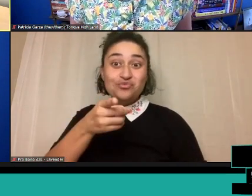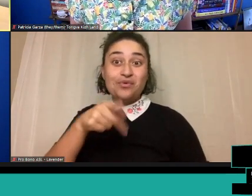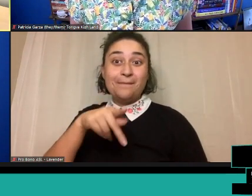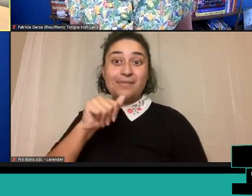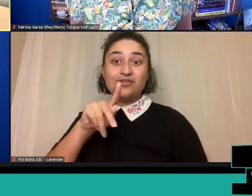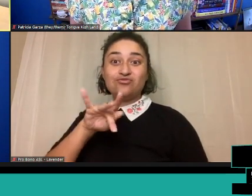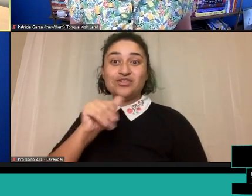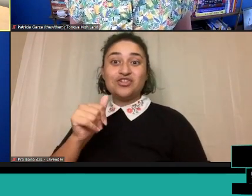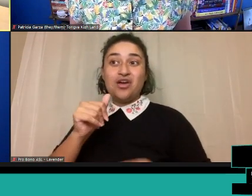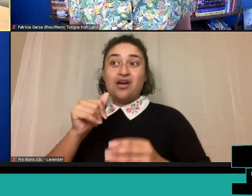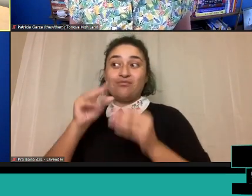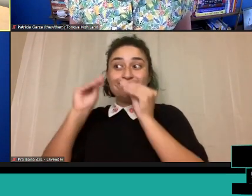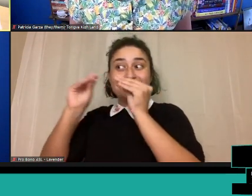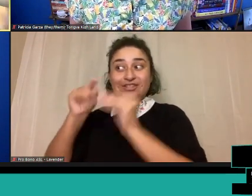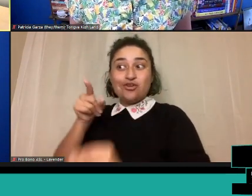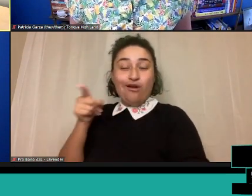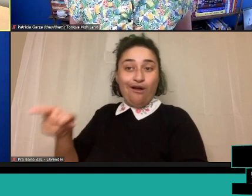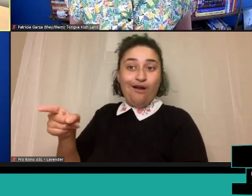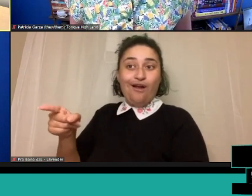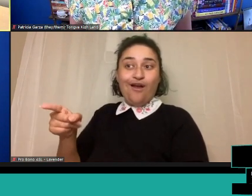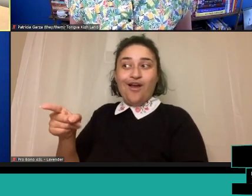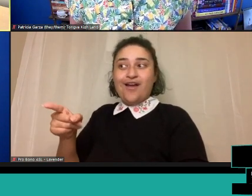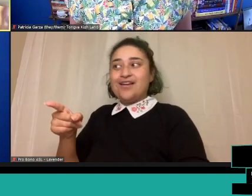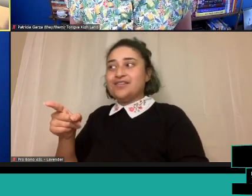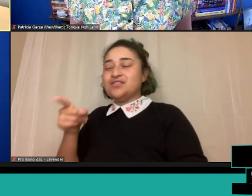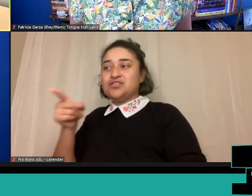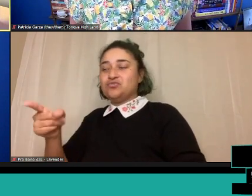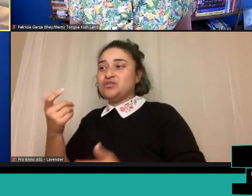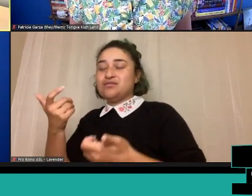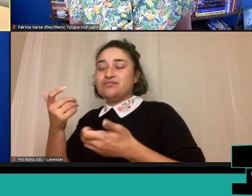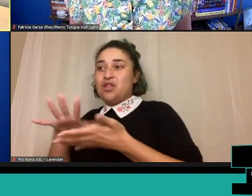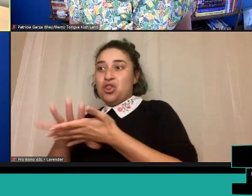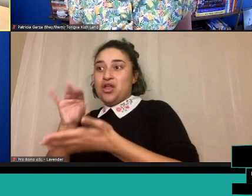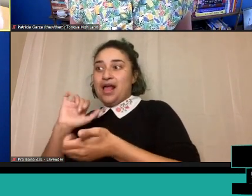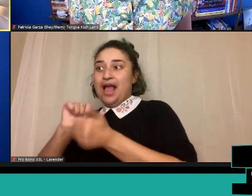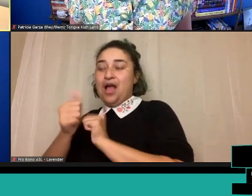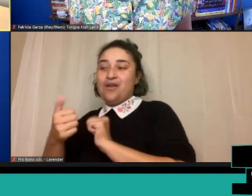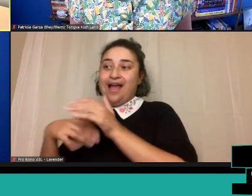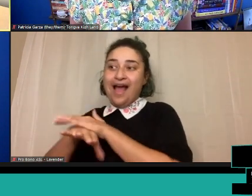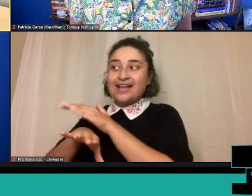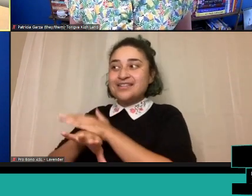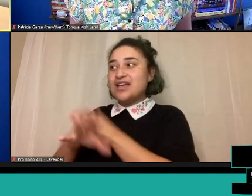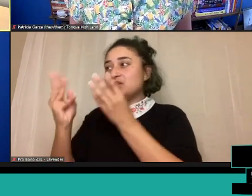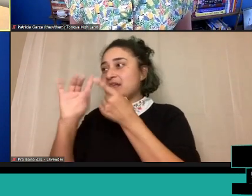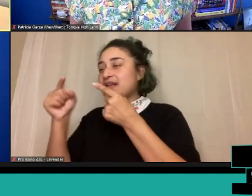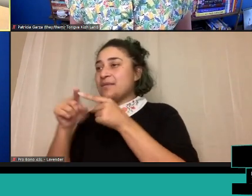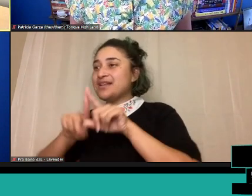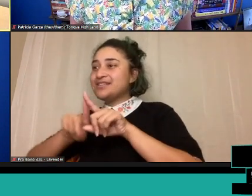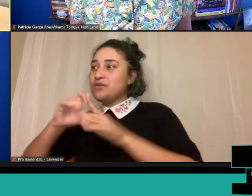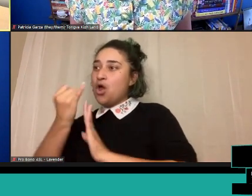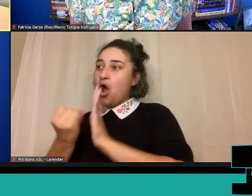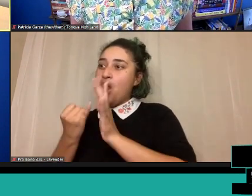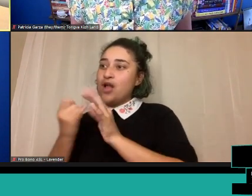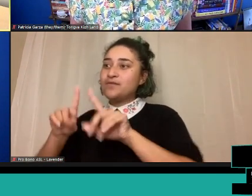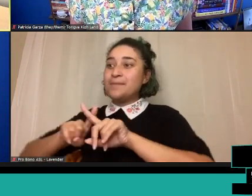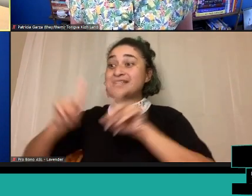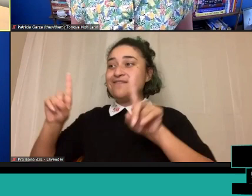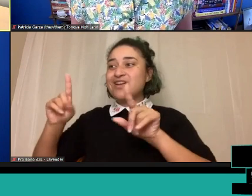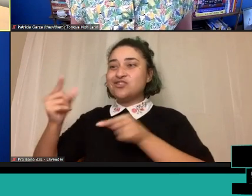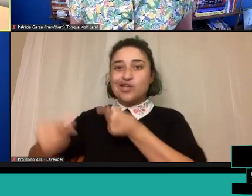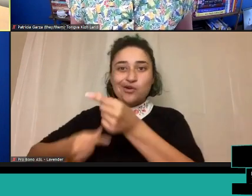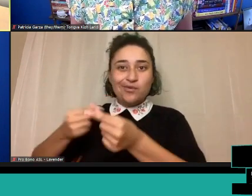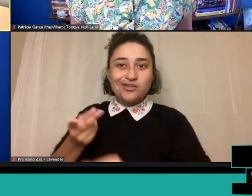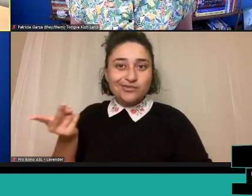her in terms of accessing or thinking about different kinds of art, or, you know, we're just from different generations, and